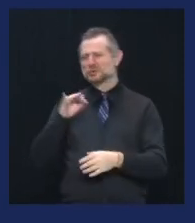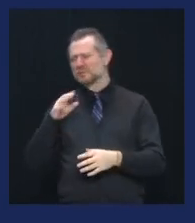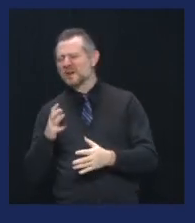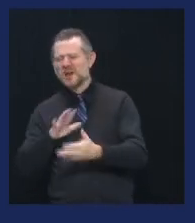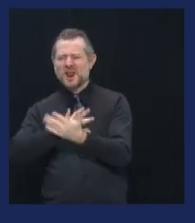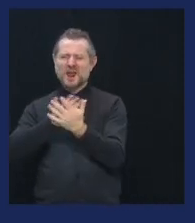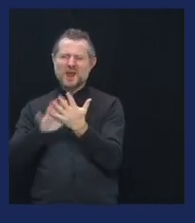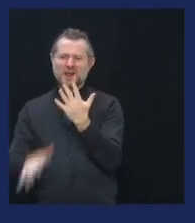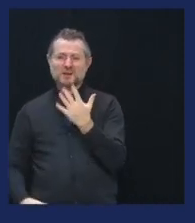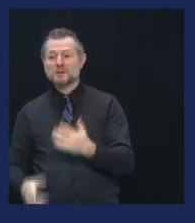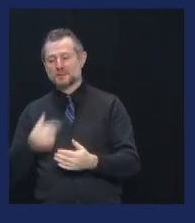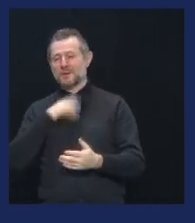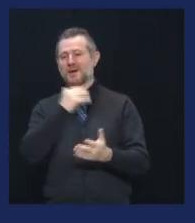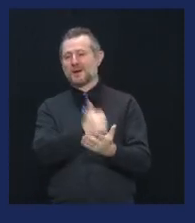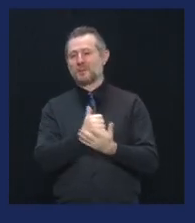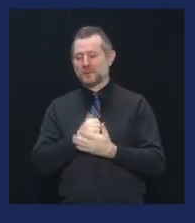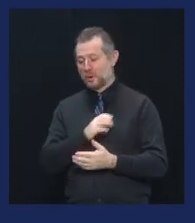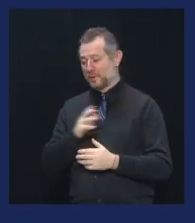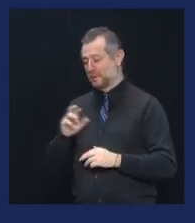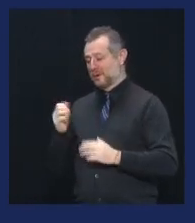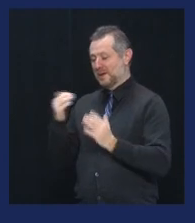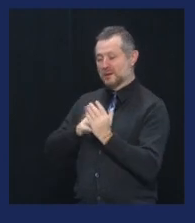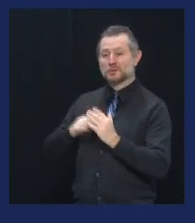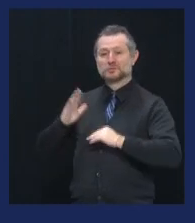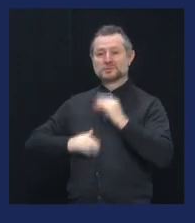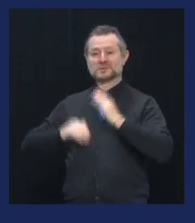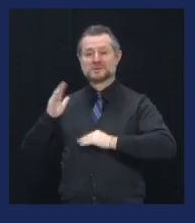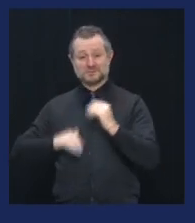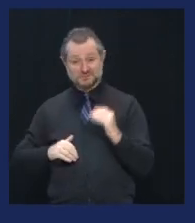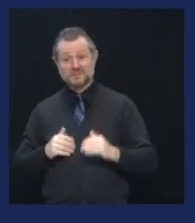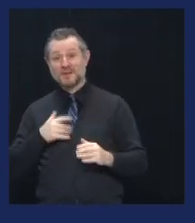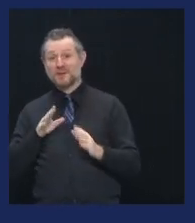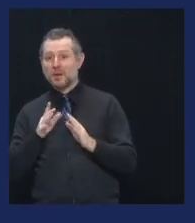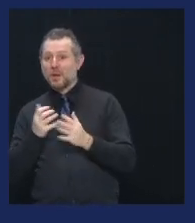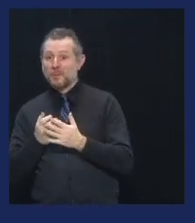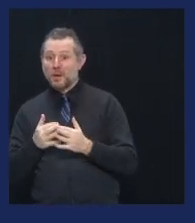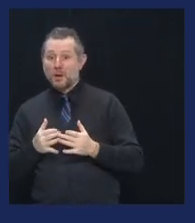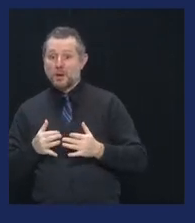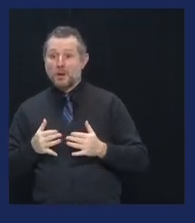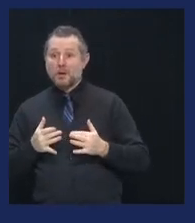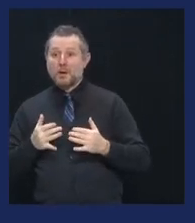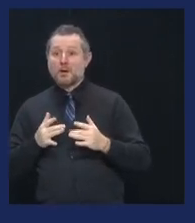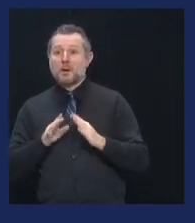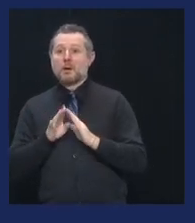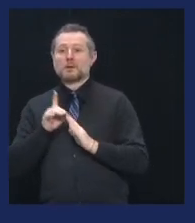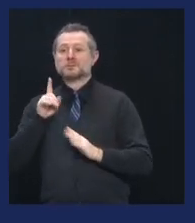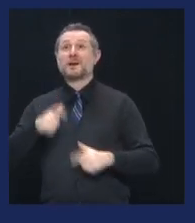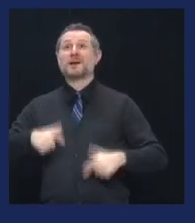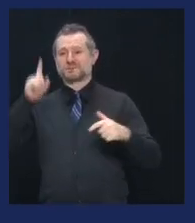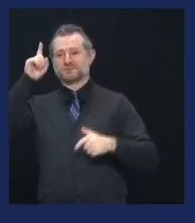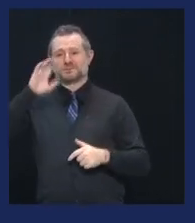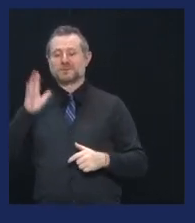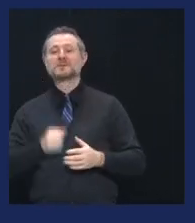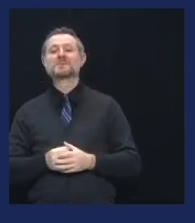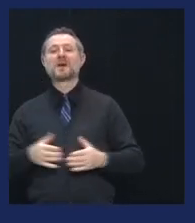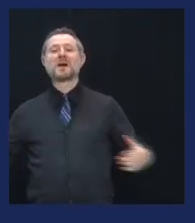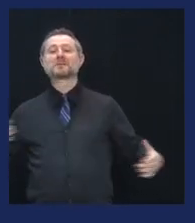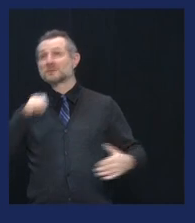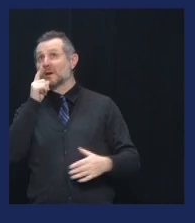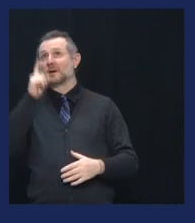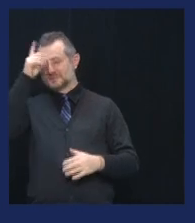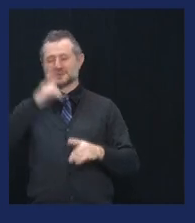economy that grows not just tall, but also wide, benefiting more New Yorkers. As Michael Bloomberg did